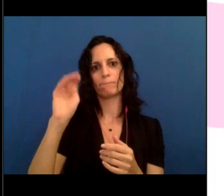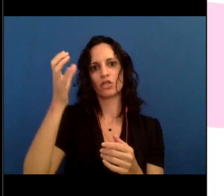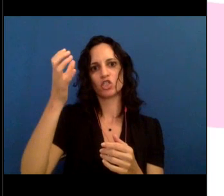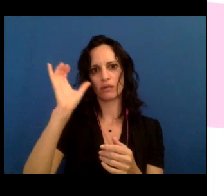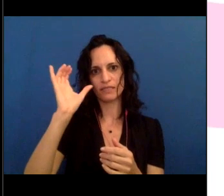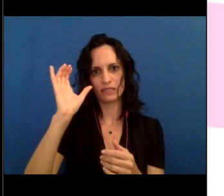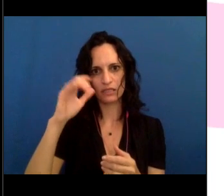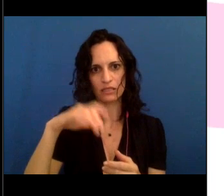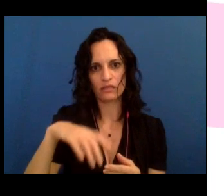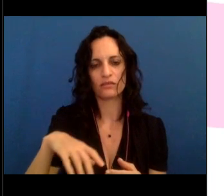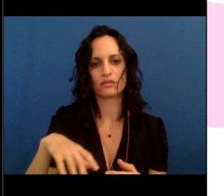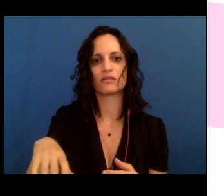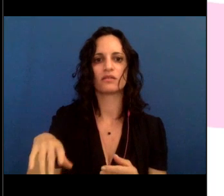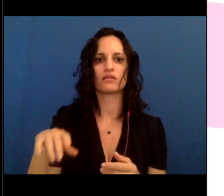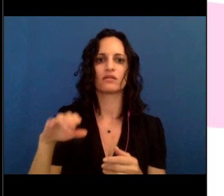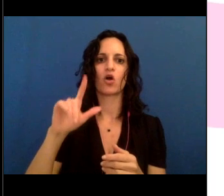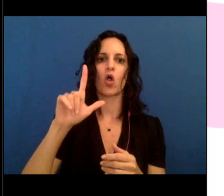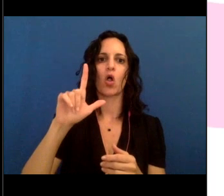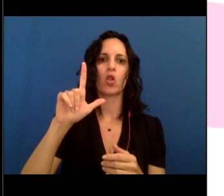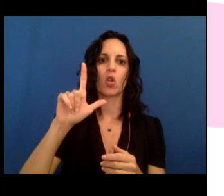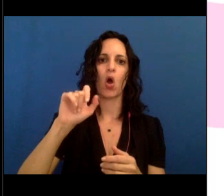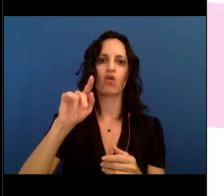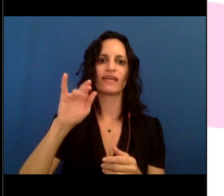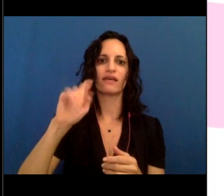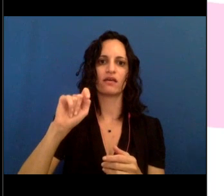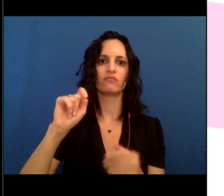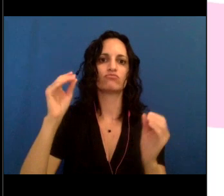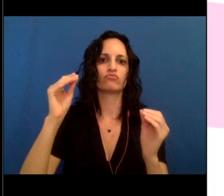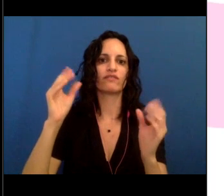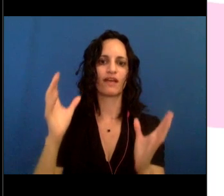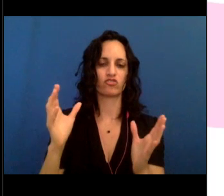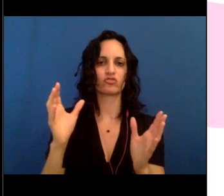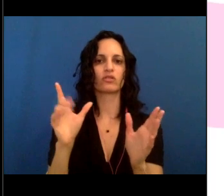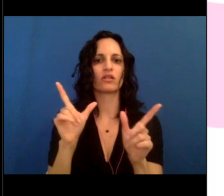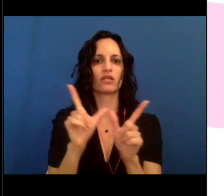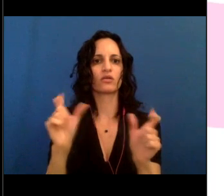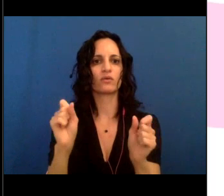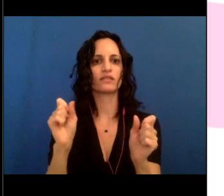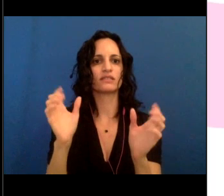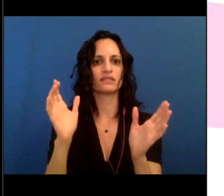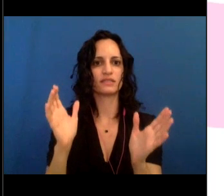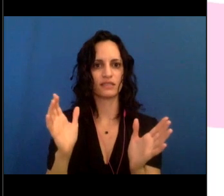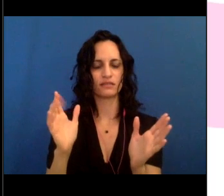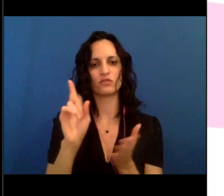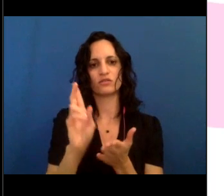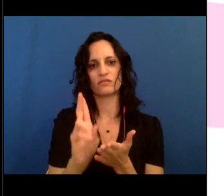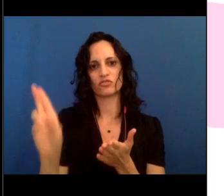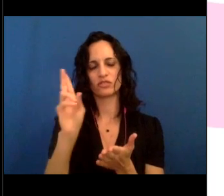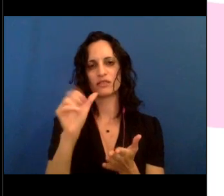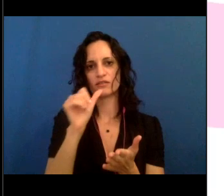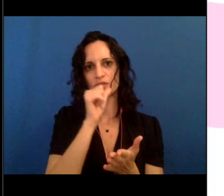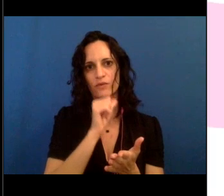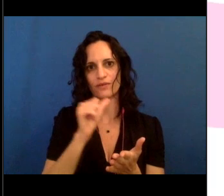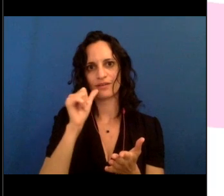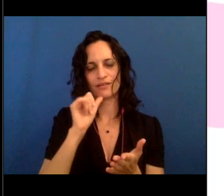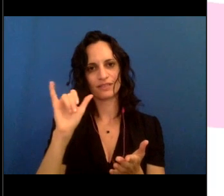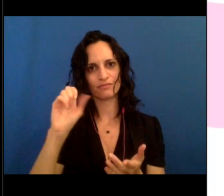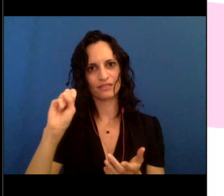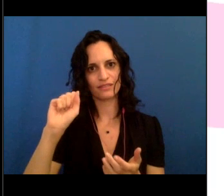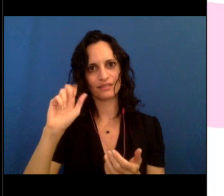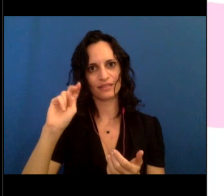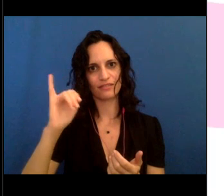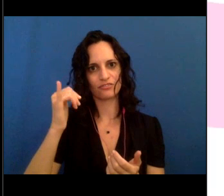Arizona, where I'm sure he is very, very grateful to be on the same faculty as Professor Sanja Langhart, who is a